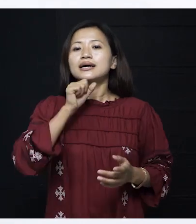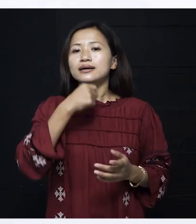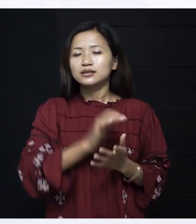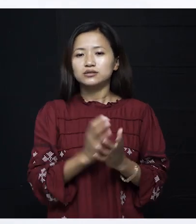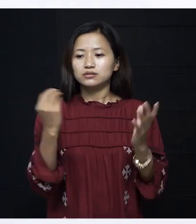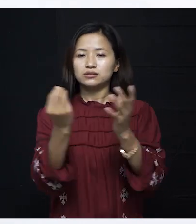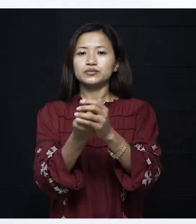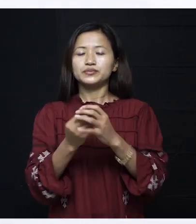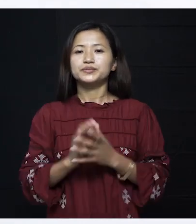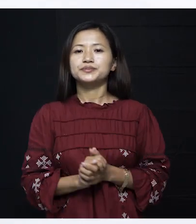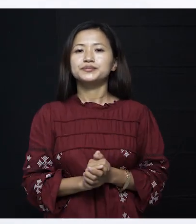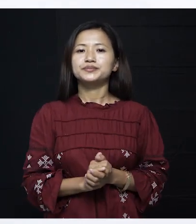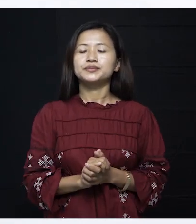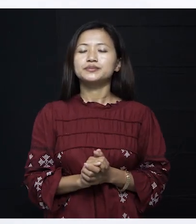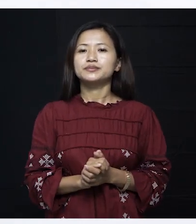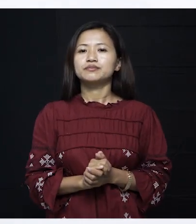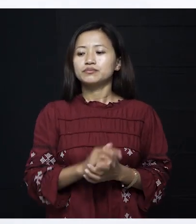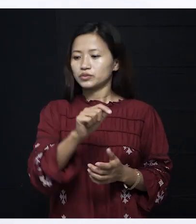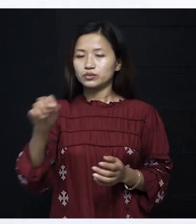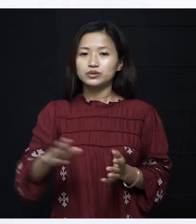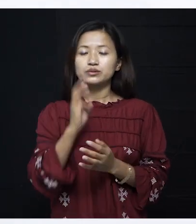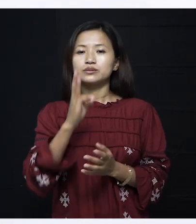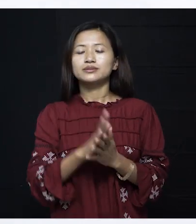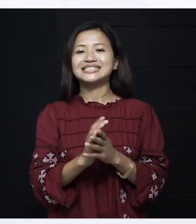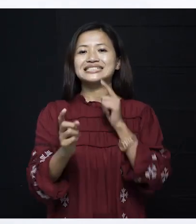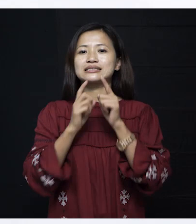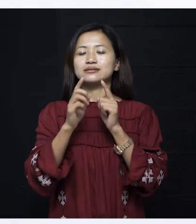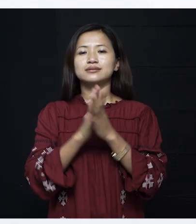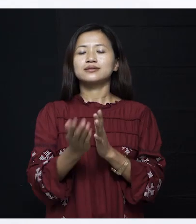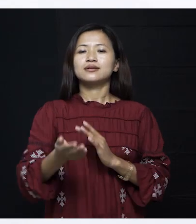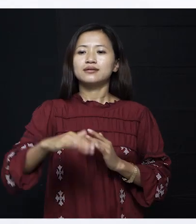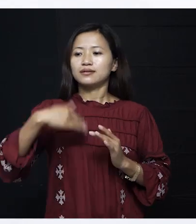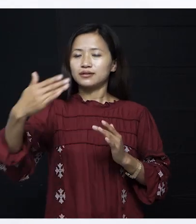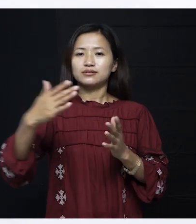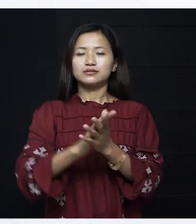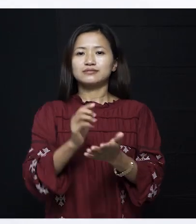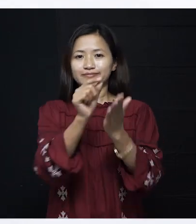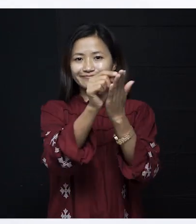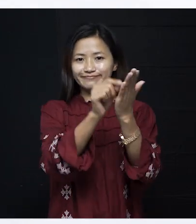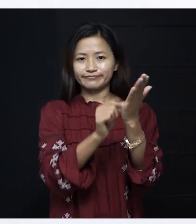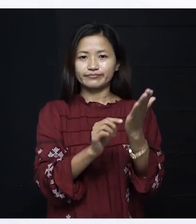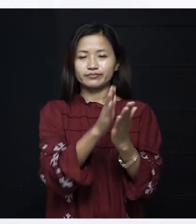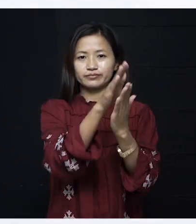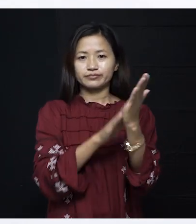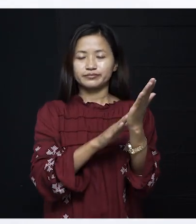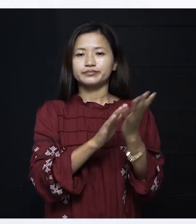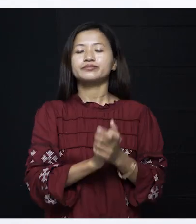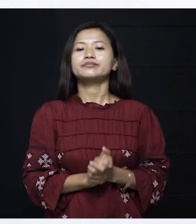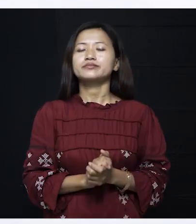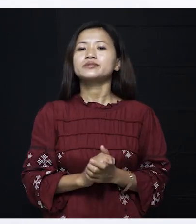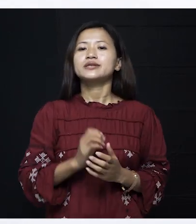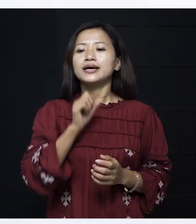group. We call it as the age group, which we will be discussing later on in detail. Okay, so when we talk about